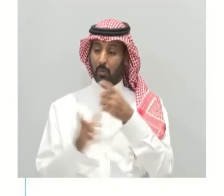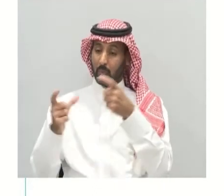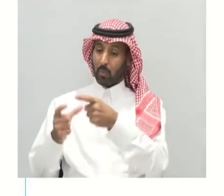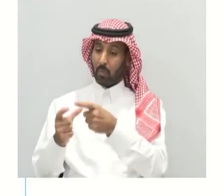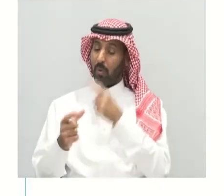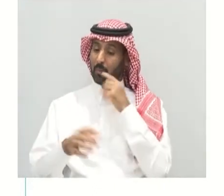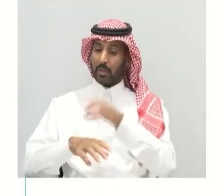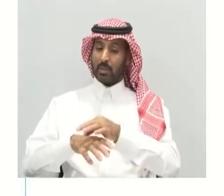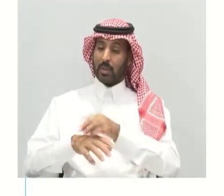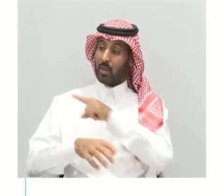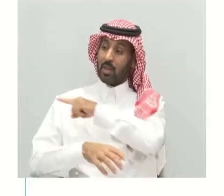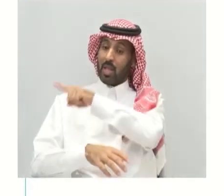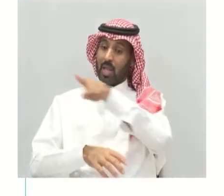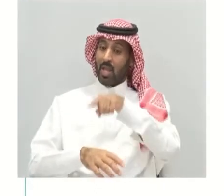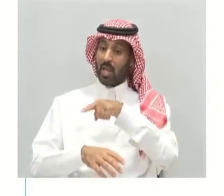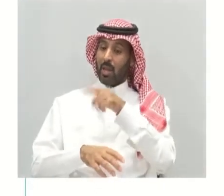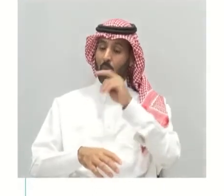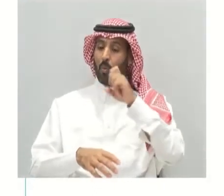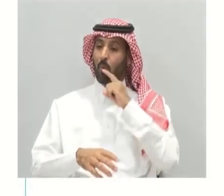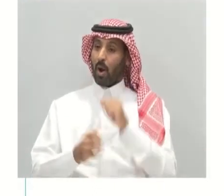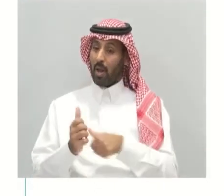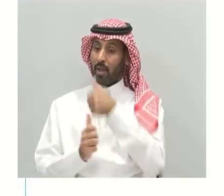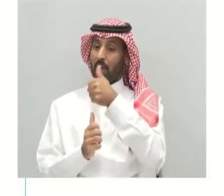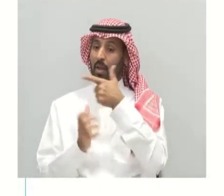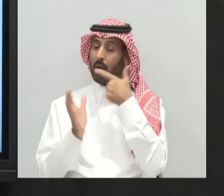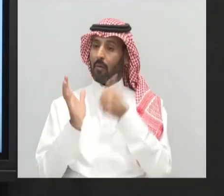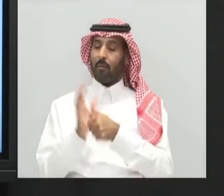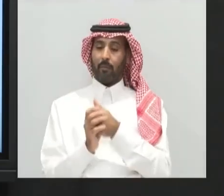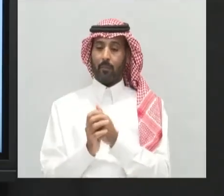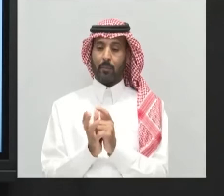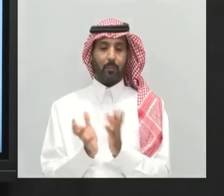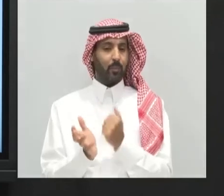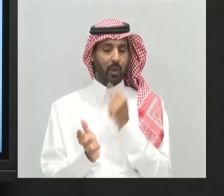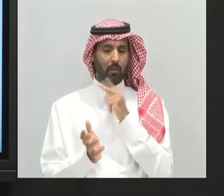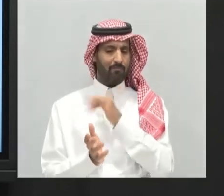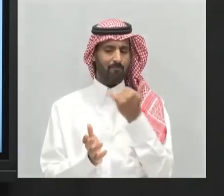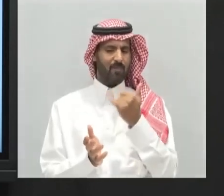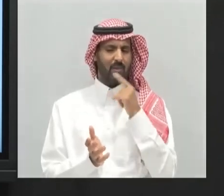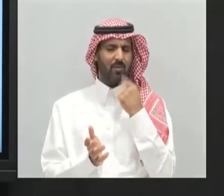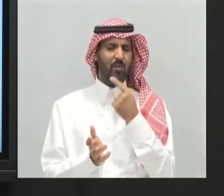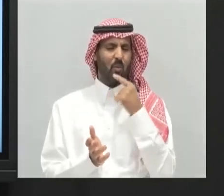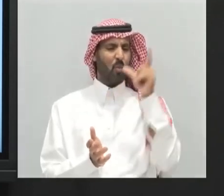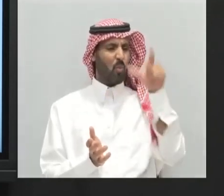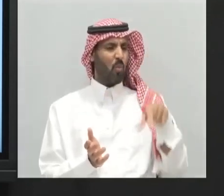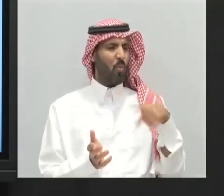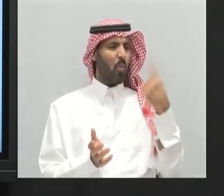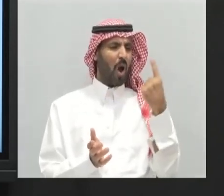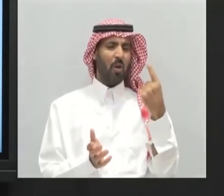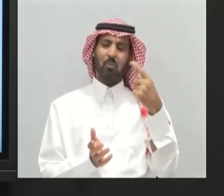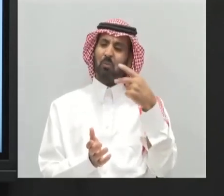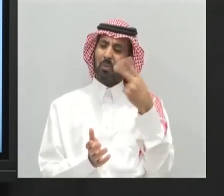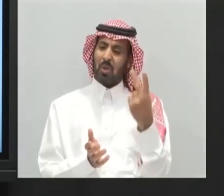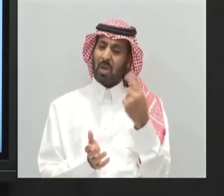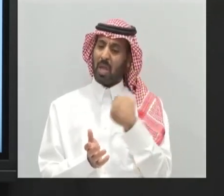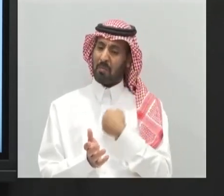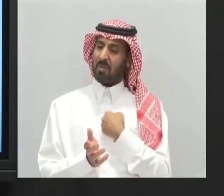of people by saying they won. So no matter who we are talking about, either myself or